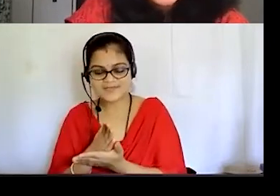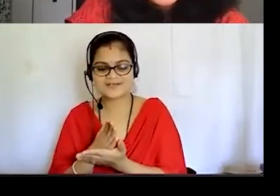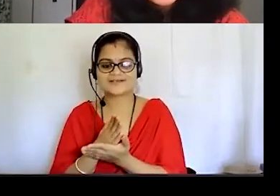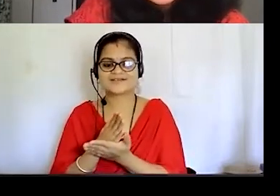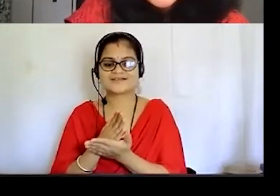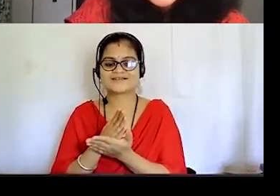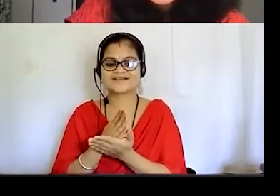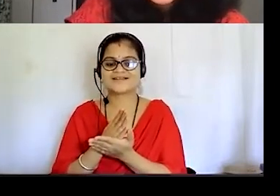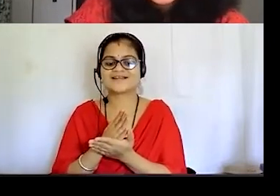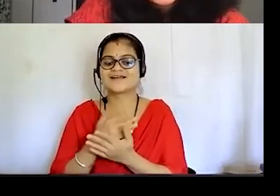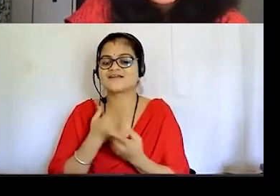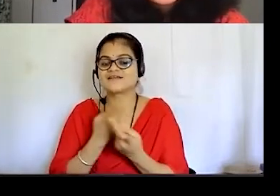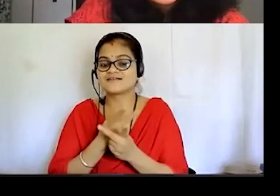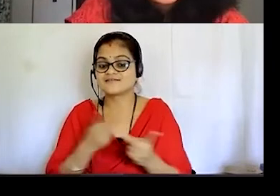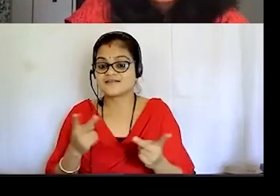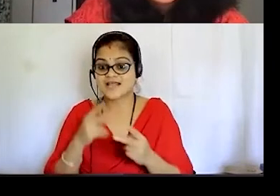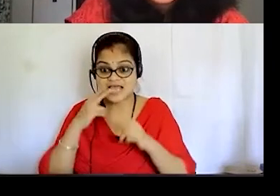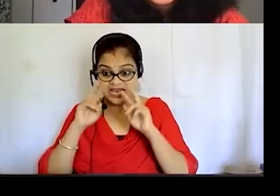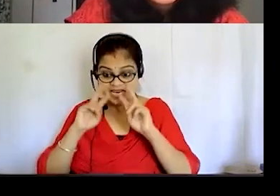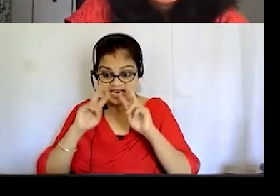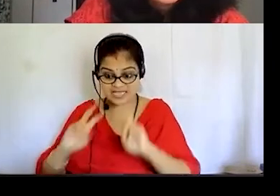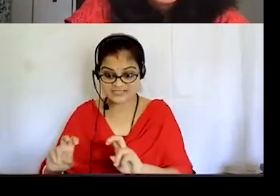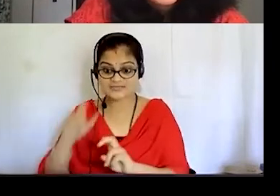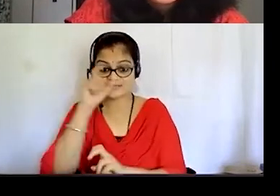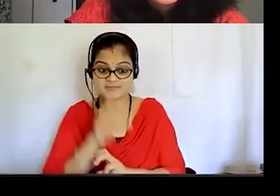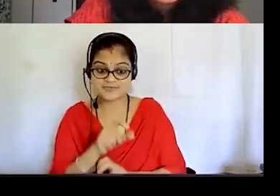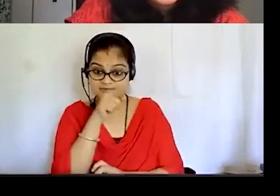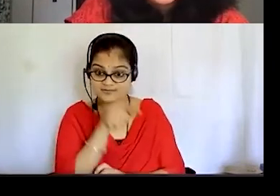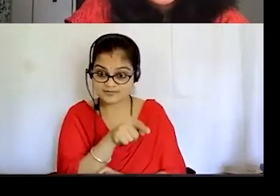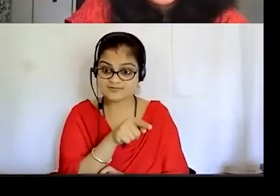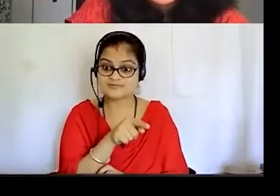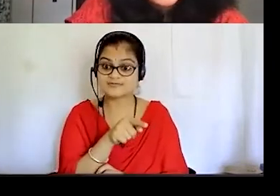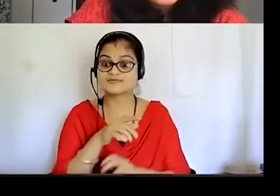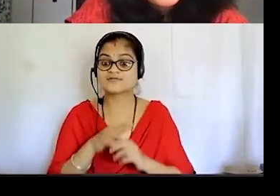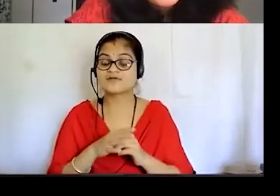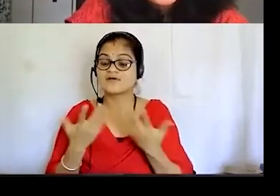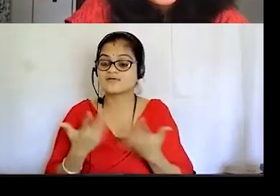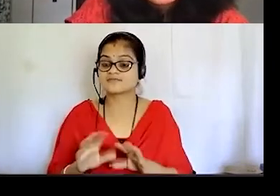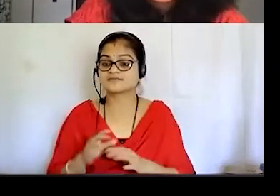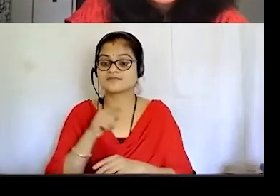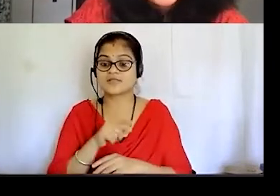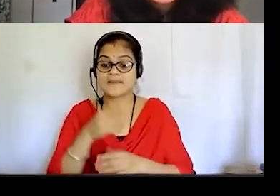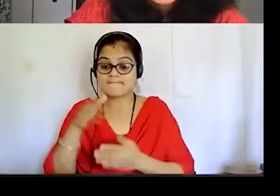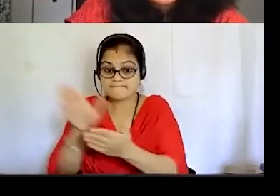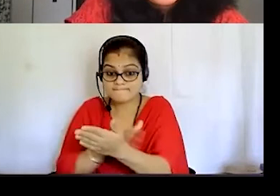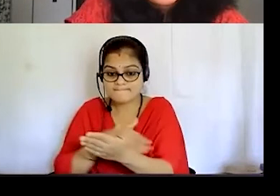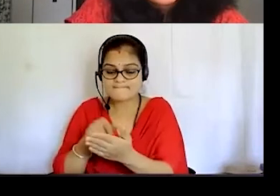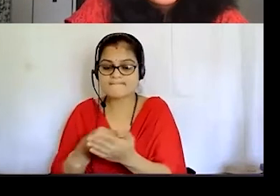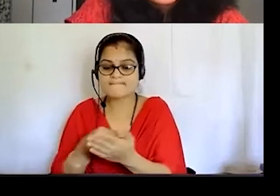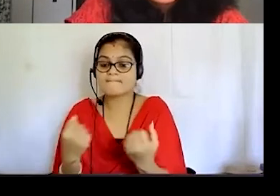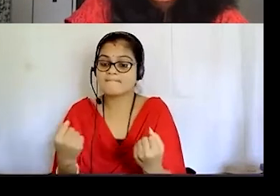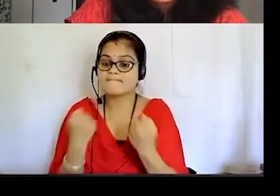customs. Research has shown that musicians may thrive or fade away. However, music has staying